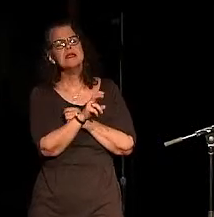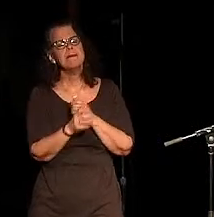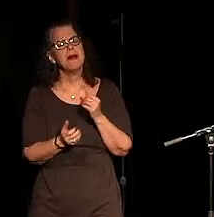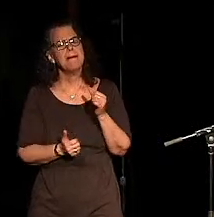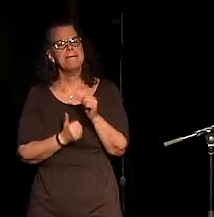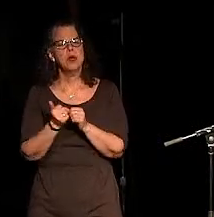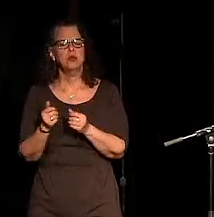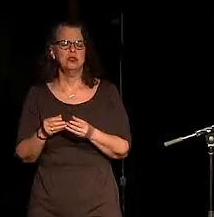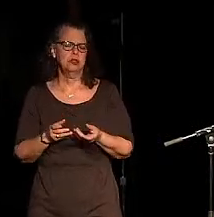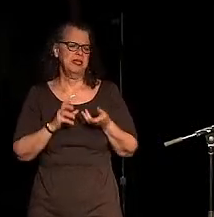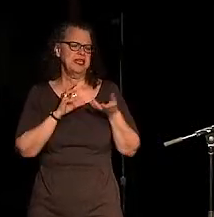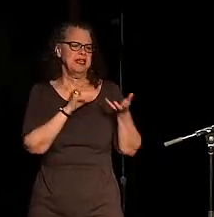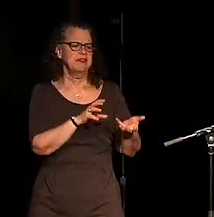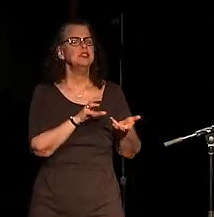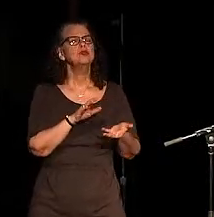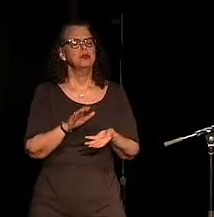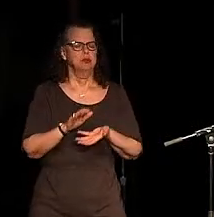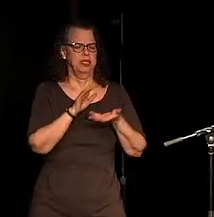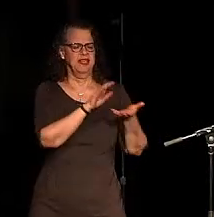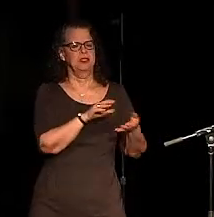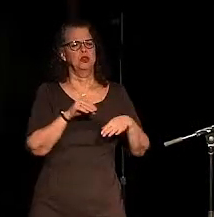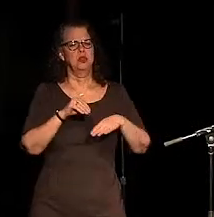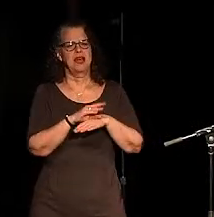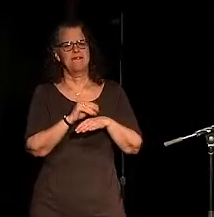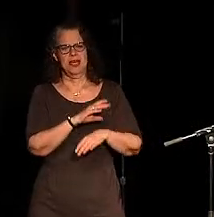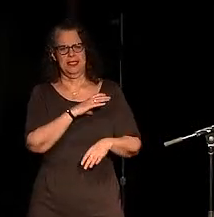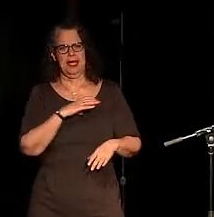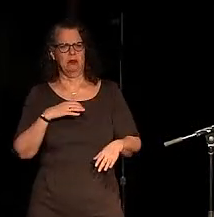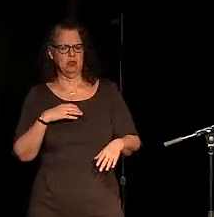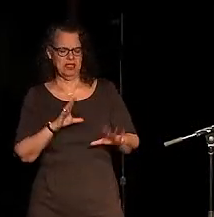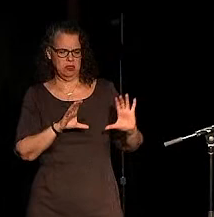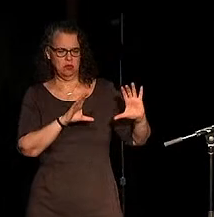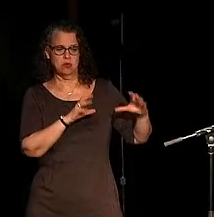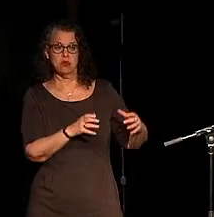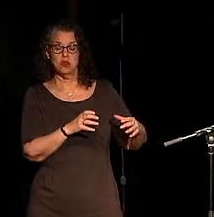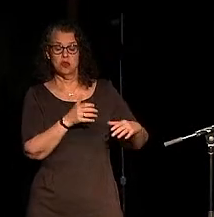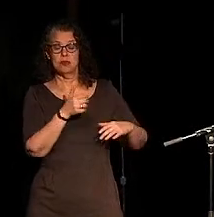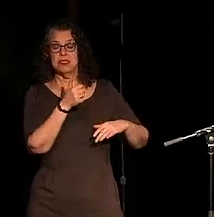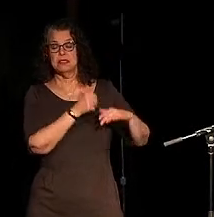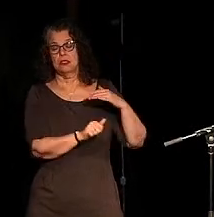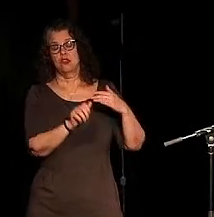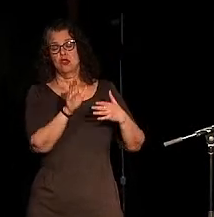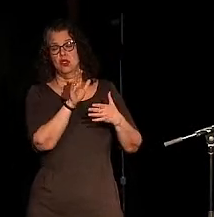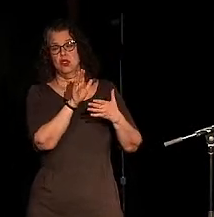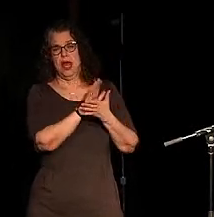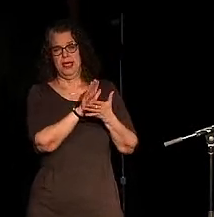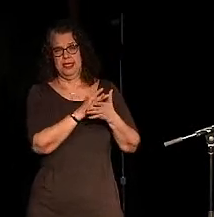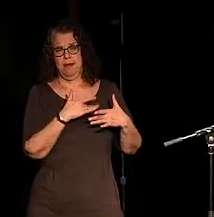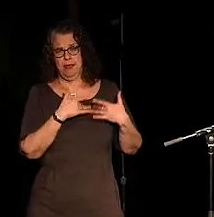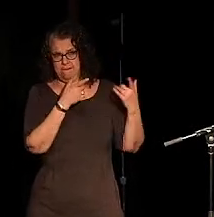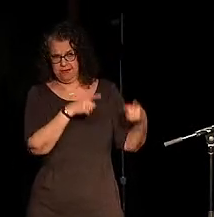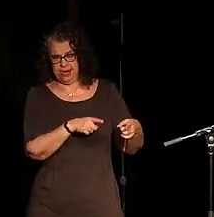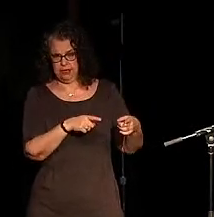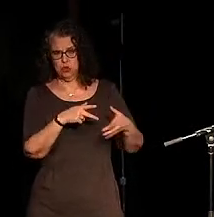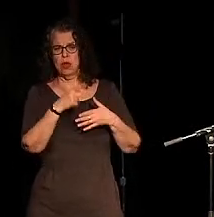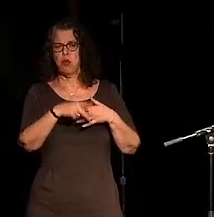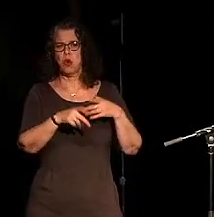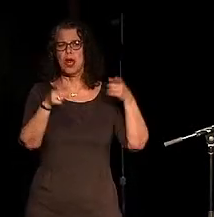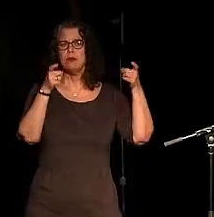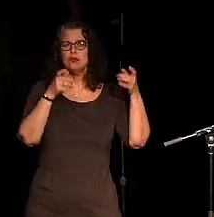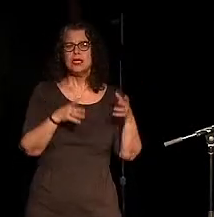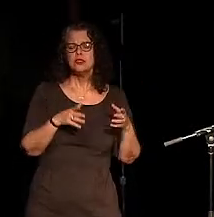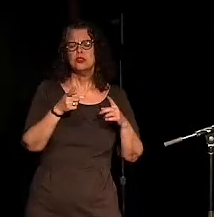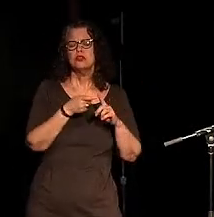are going to the advising council. This is an existing body that is housed within academic affairs, where program directors